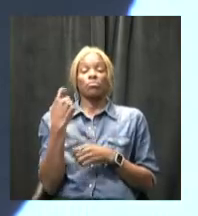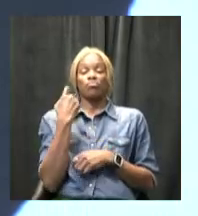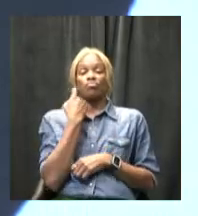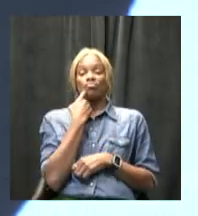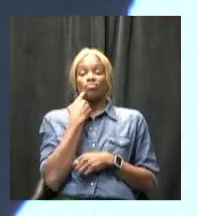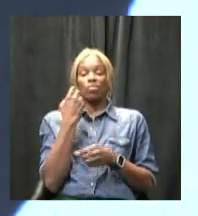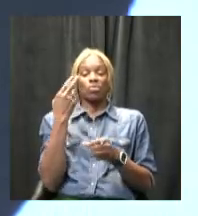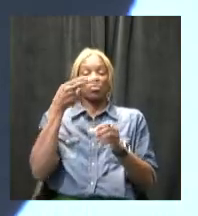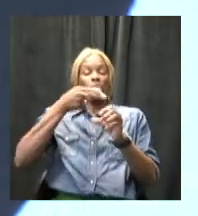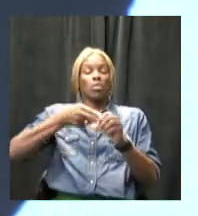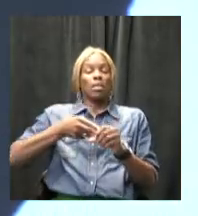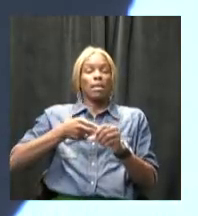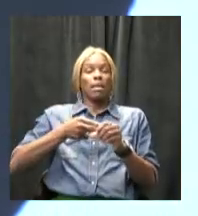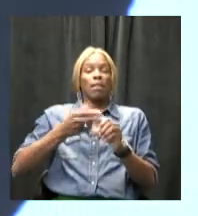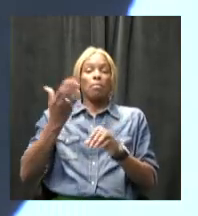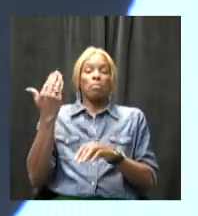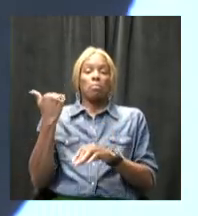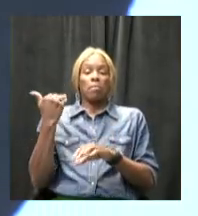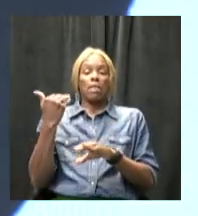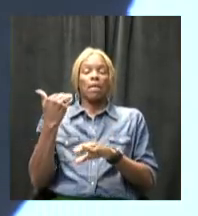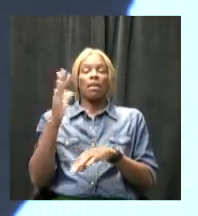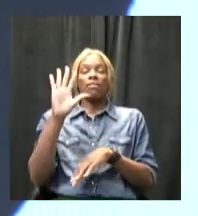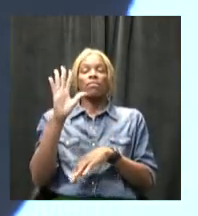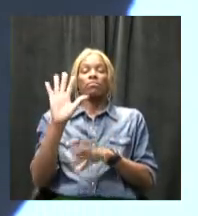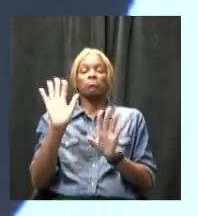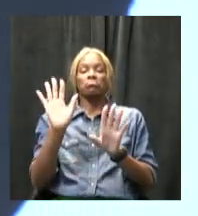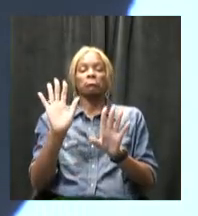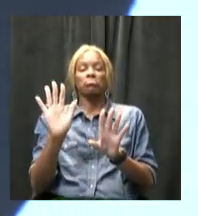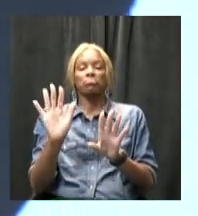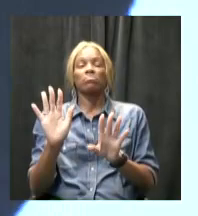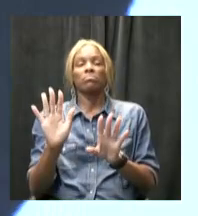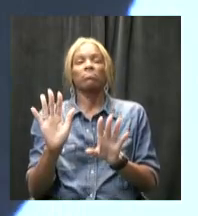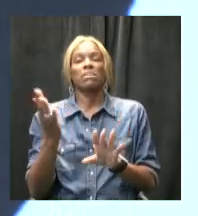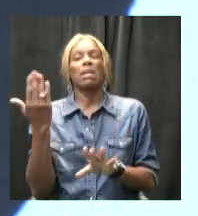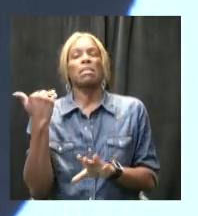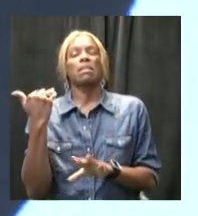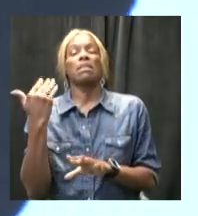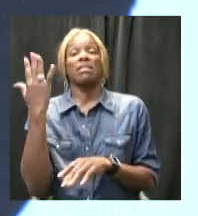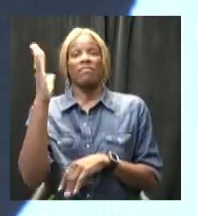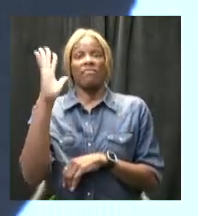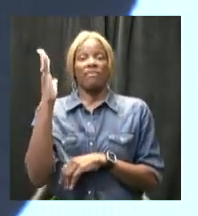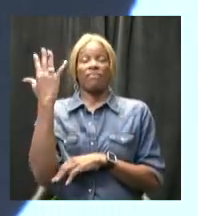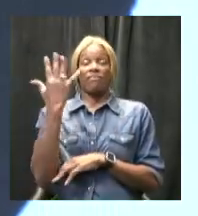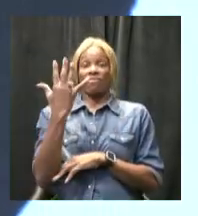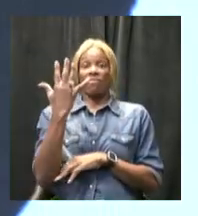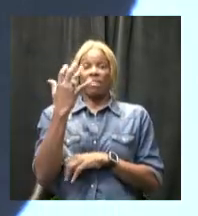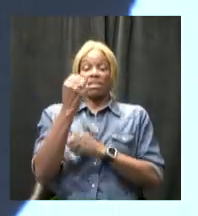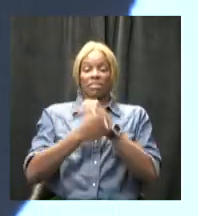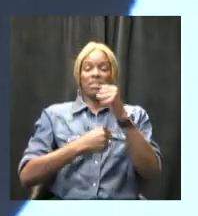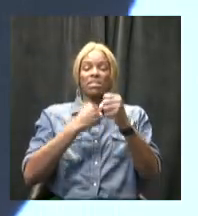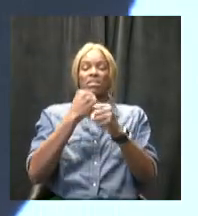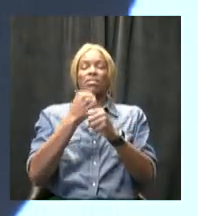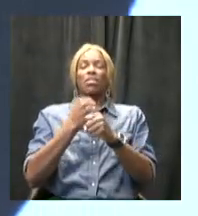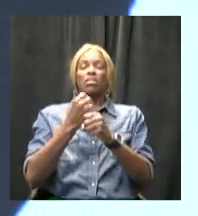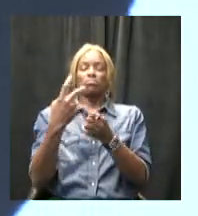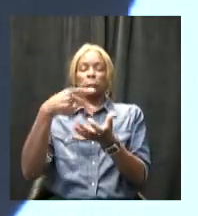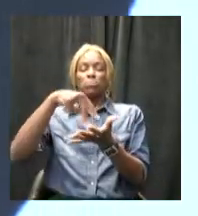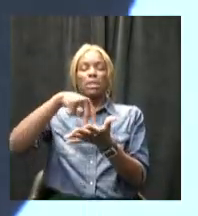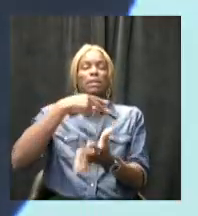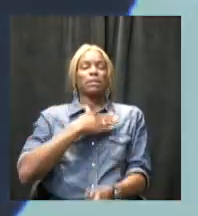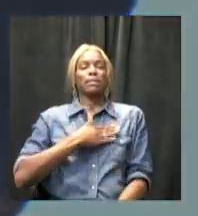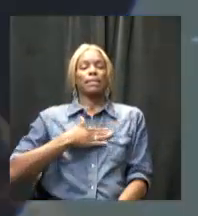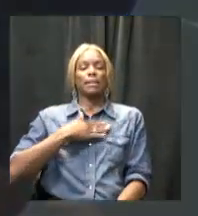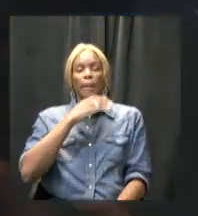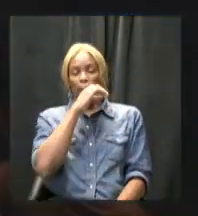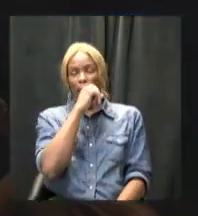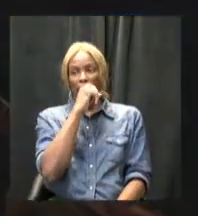last 5 years, would you please stand? No, let me do it this way. Hold on. Last 5 years, would you please stand? Last 5 years, would you please stand? Join Concord. Last 5 years, please